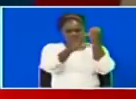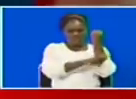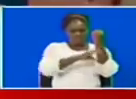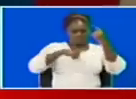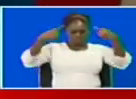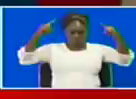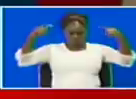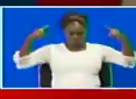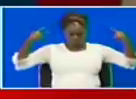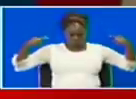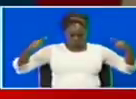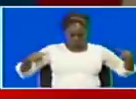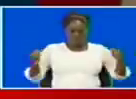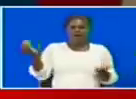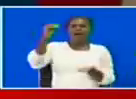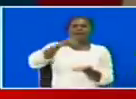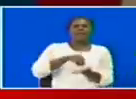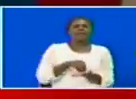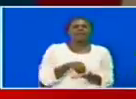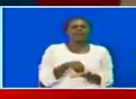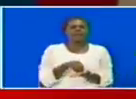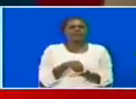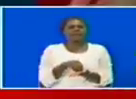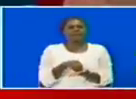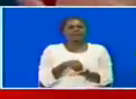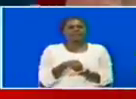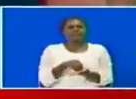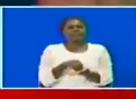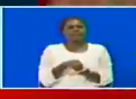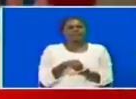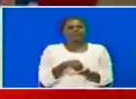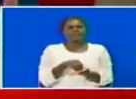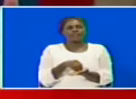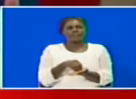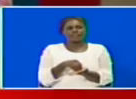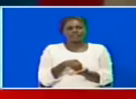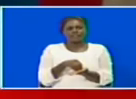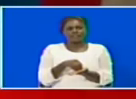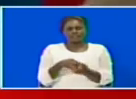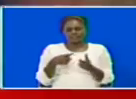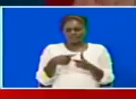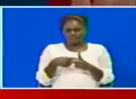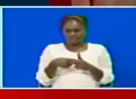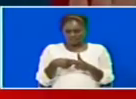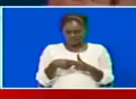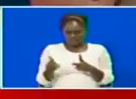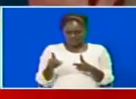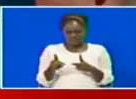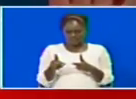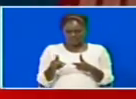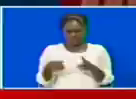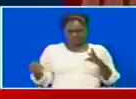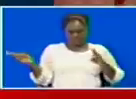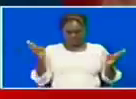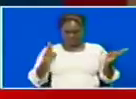Thrive and prosper again we stand at the birth of a l Millennium ready